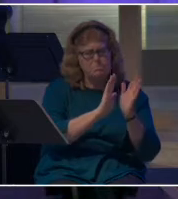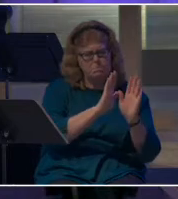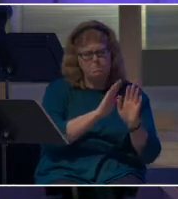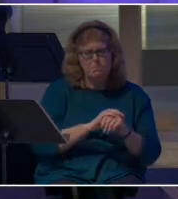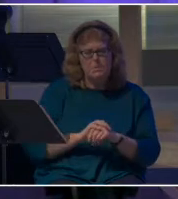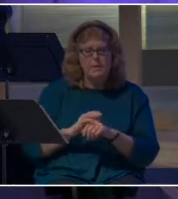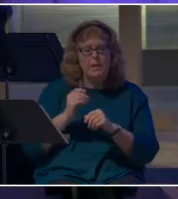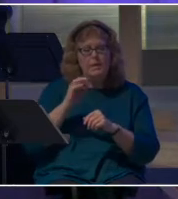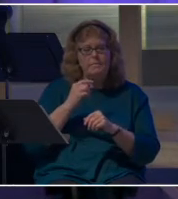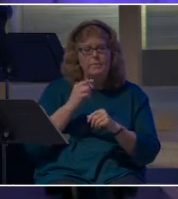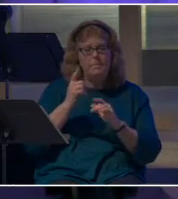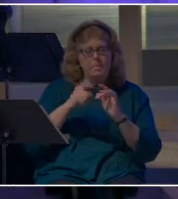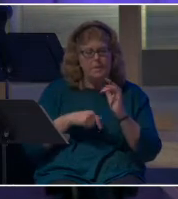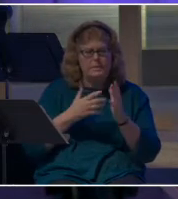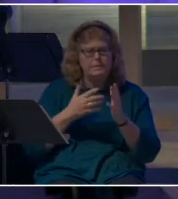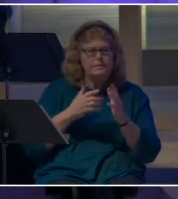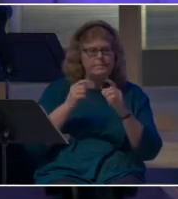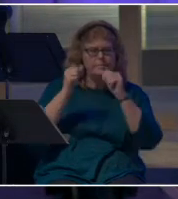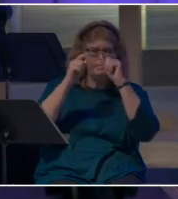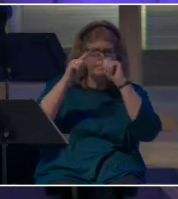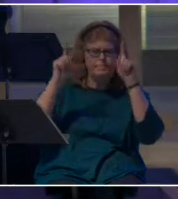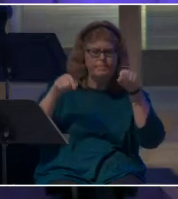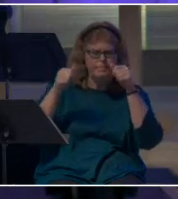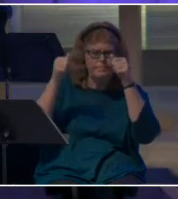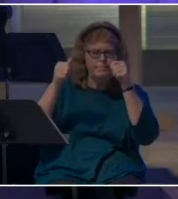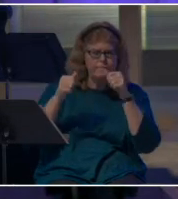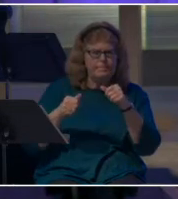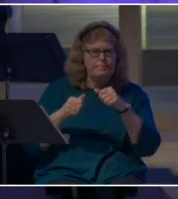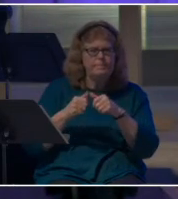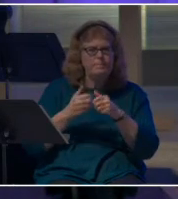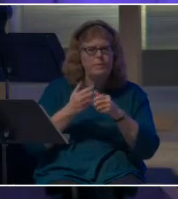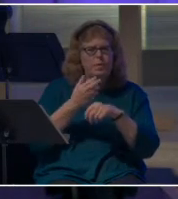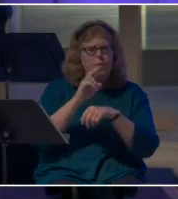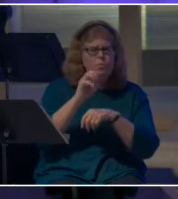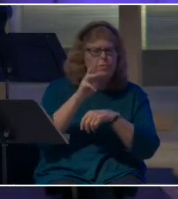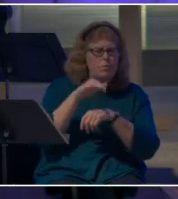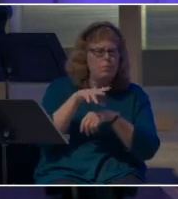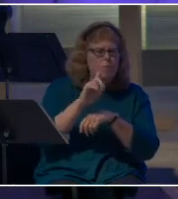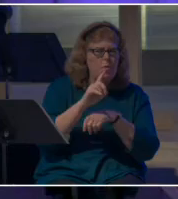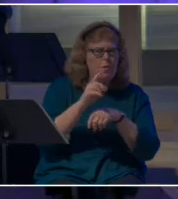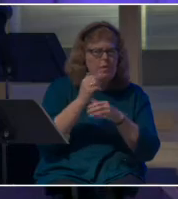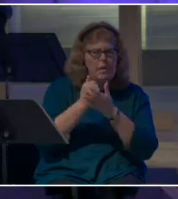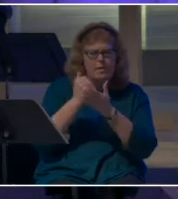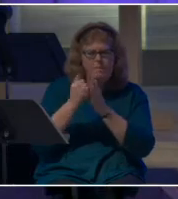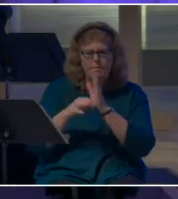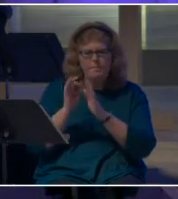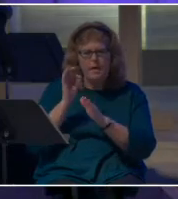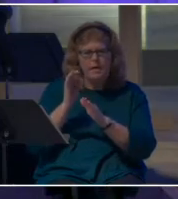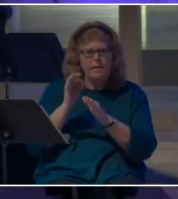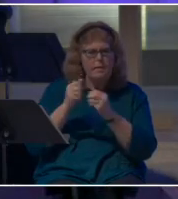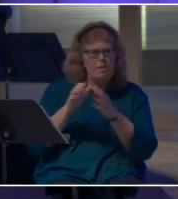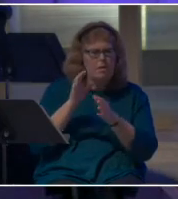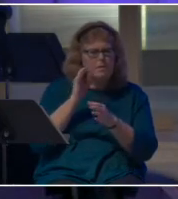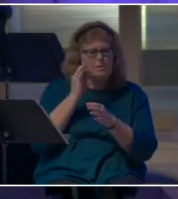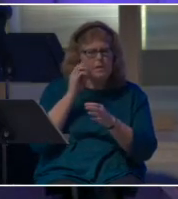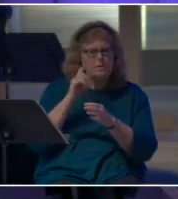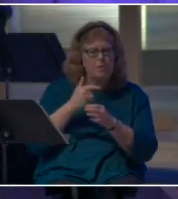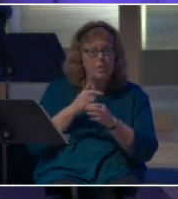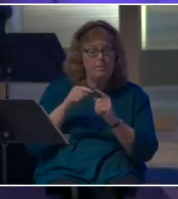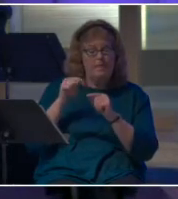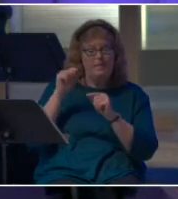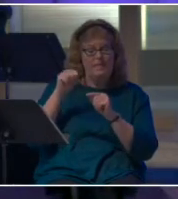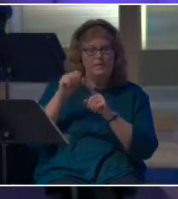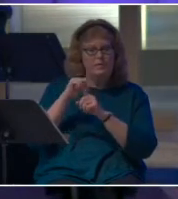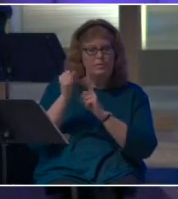you know, if you're missing them, then you put up signs and you offer rewards and you reach out to people. But in this case, in this